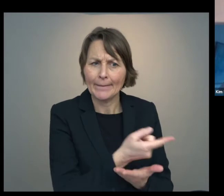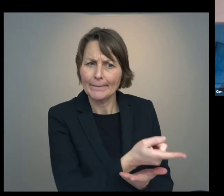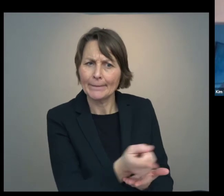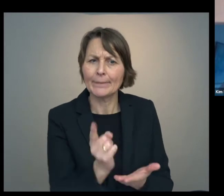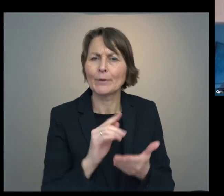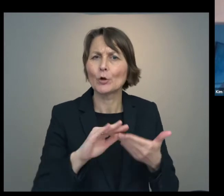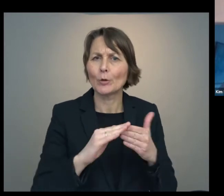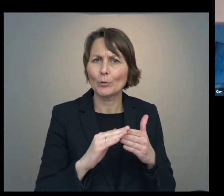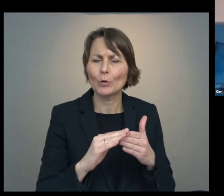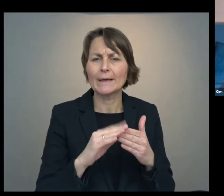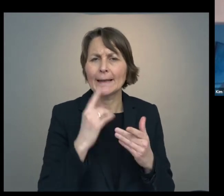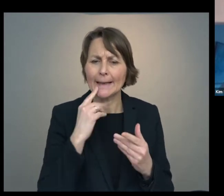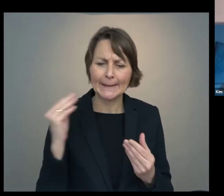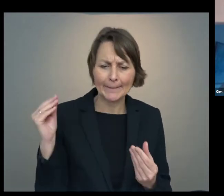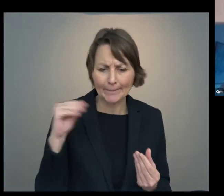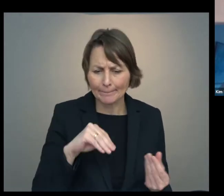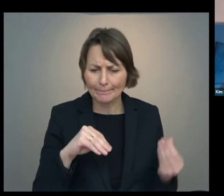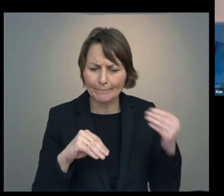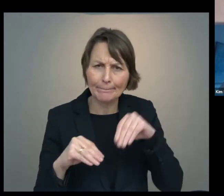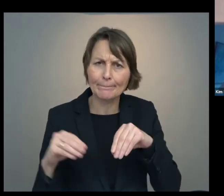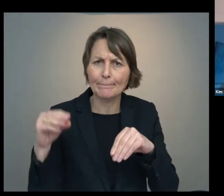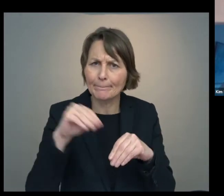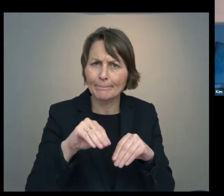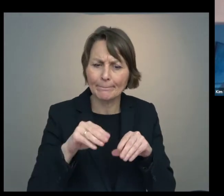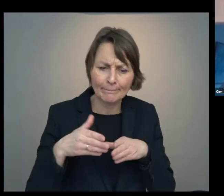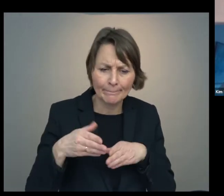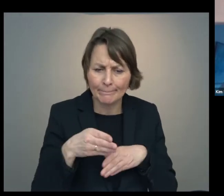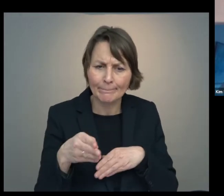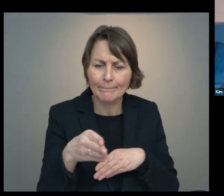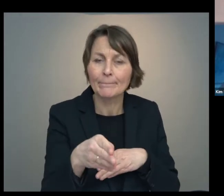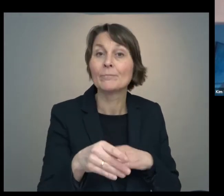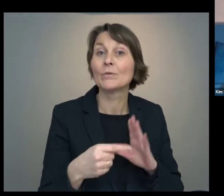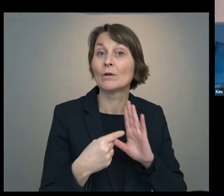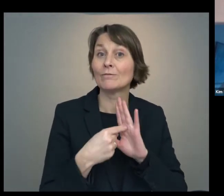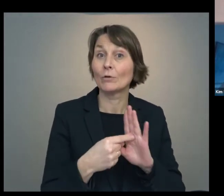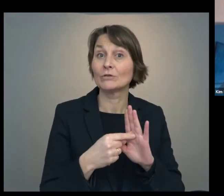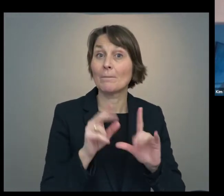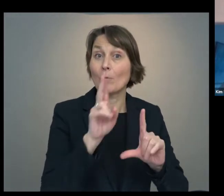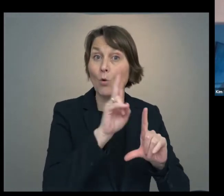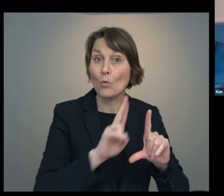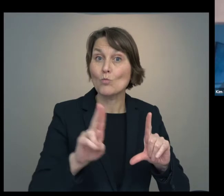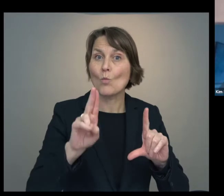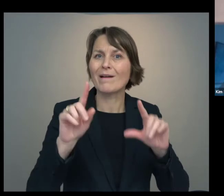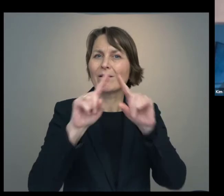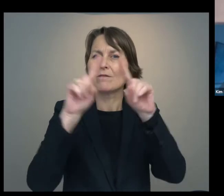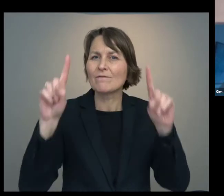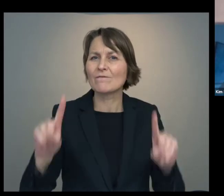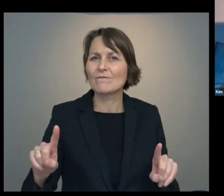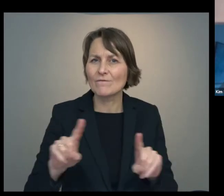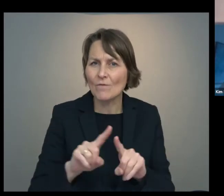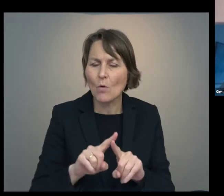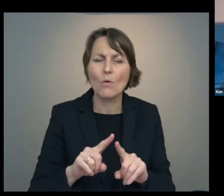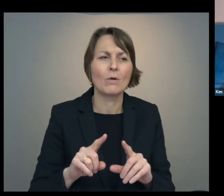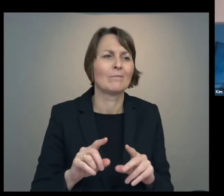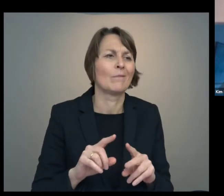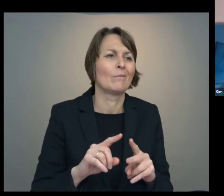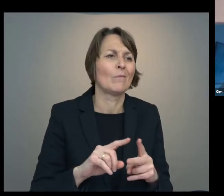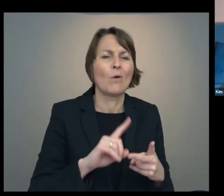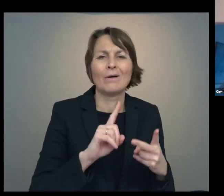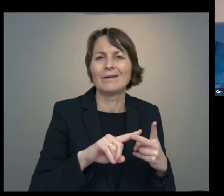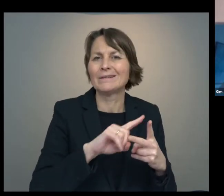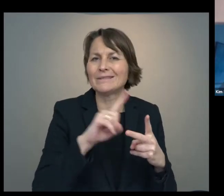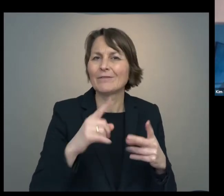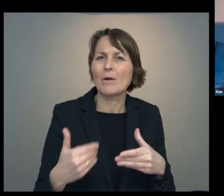community help shape the roadmaps? So I'm thinking there was requests for helping out with Umbraco forms, or